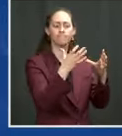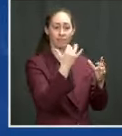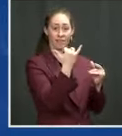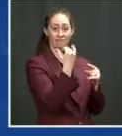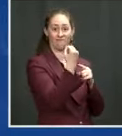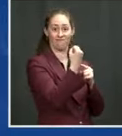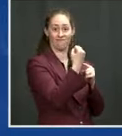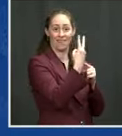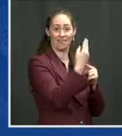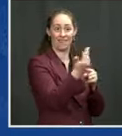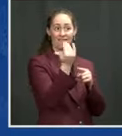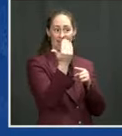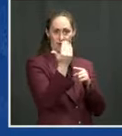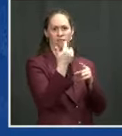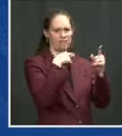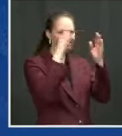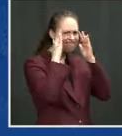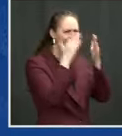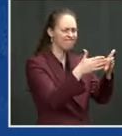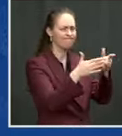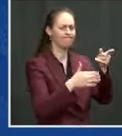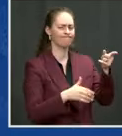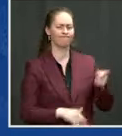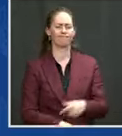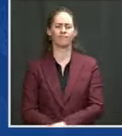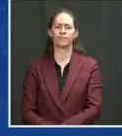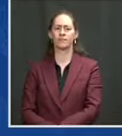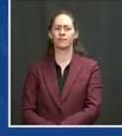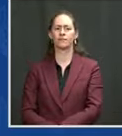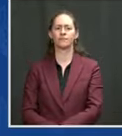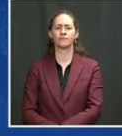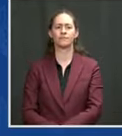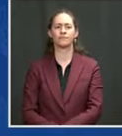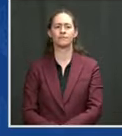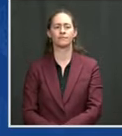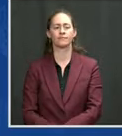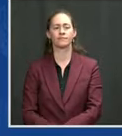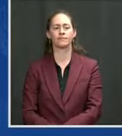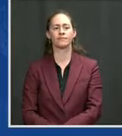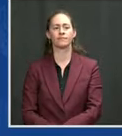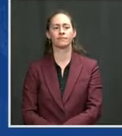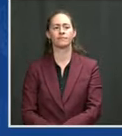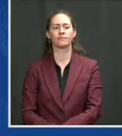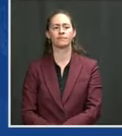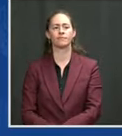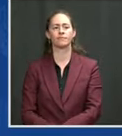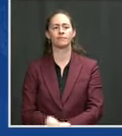to do is pursue a variety of data-driven approaches based on what we're hearing from people on the